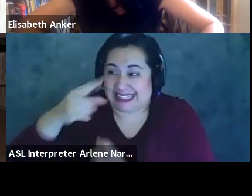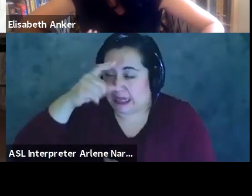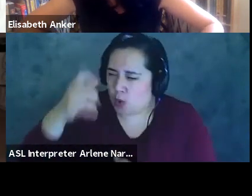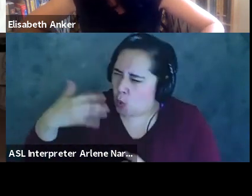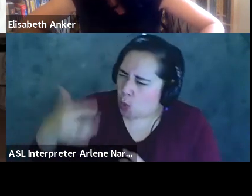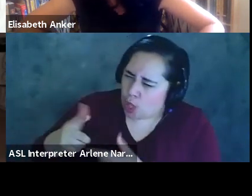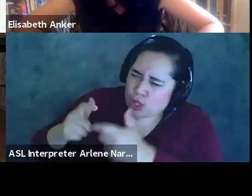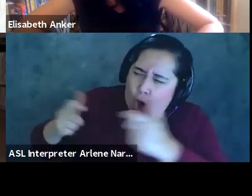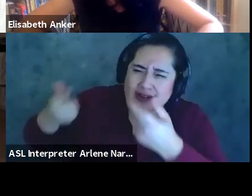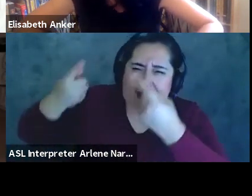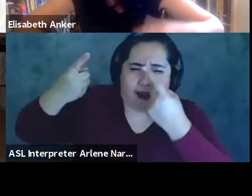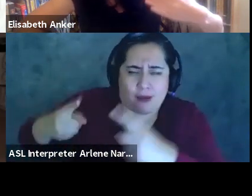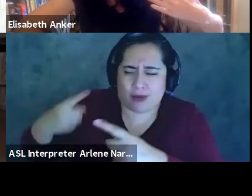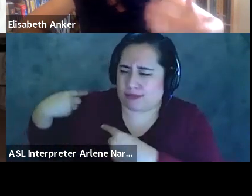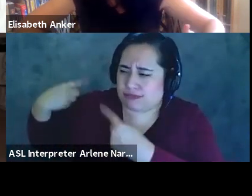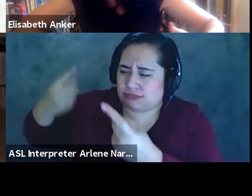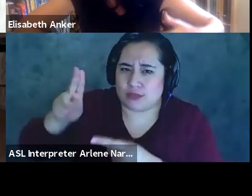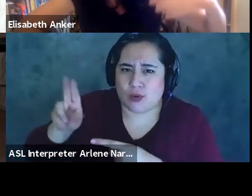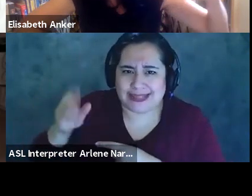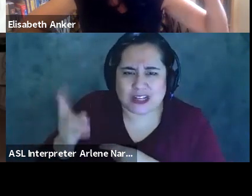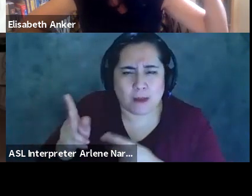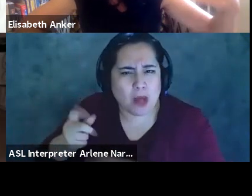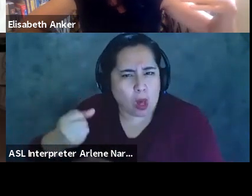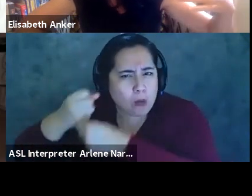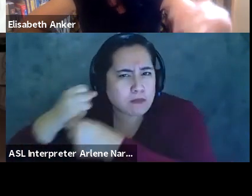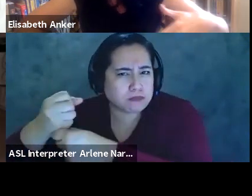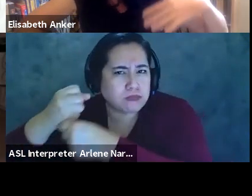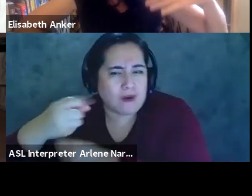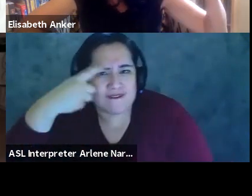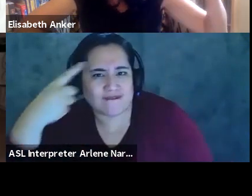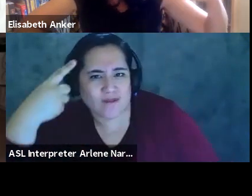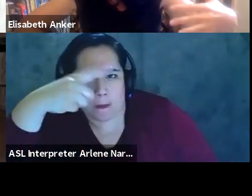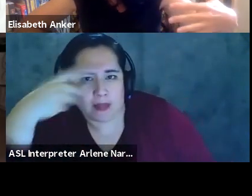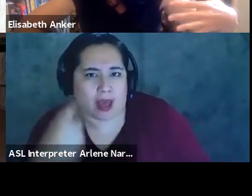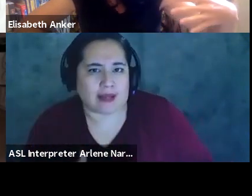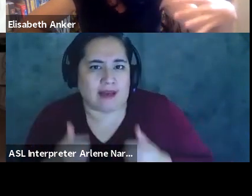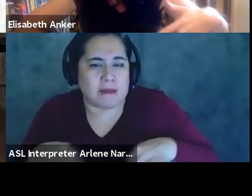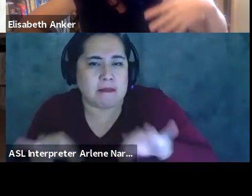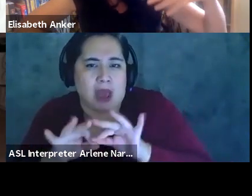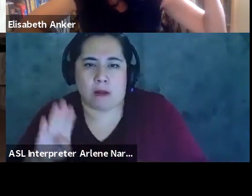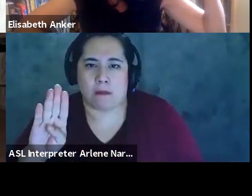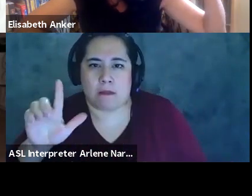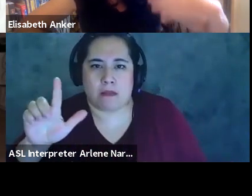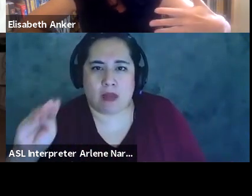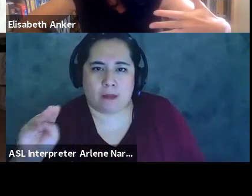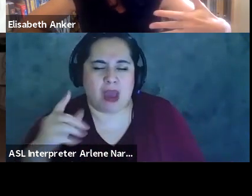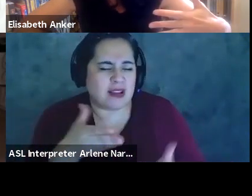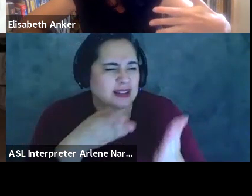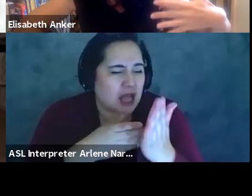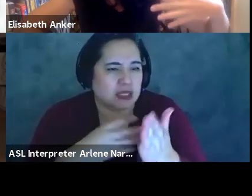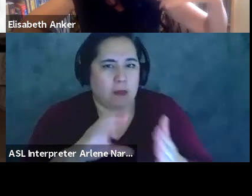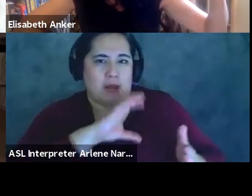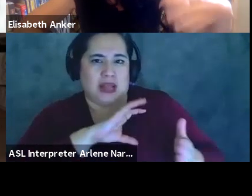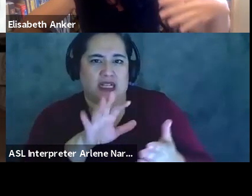in US history, right? Where people are protesting for Black Lives Matter, protesting against police violence, protesting for